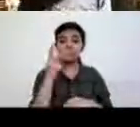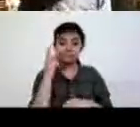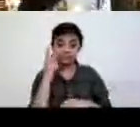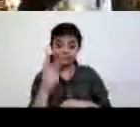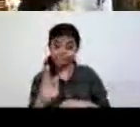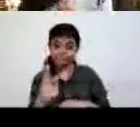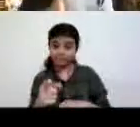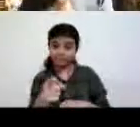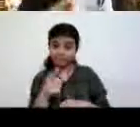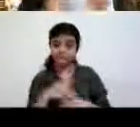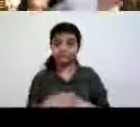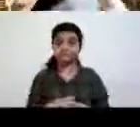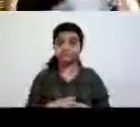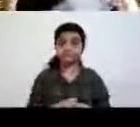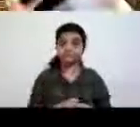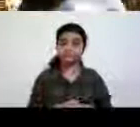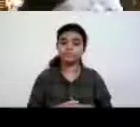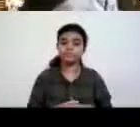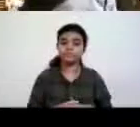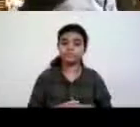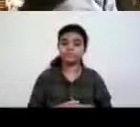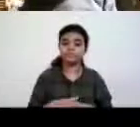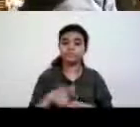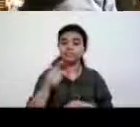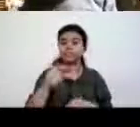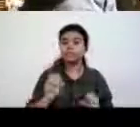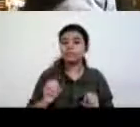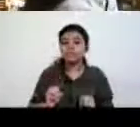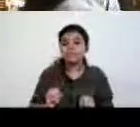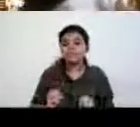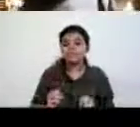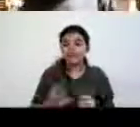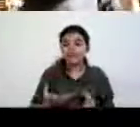right now, which are like the starting point of the